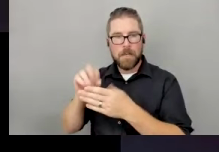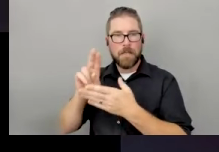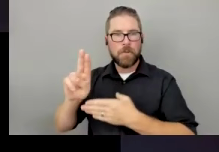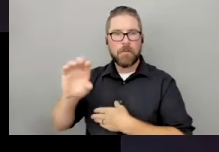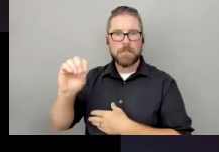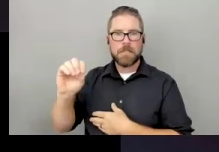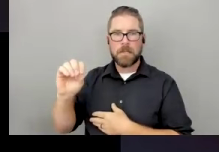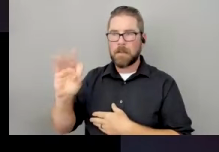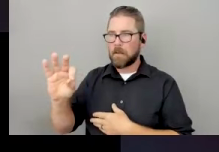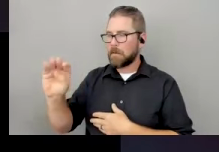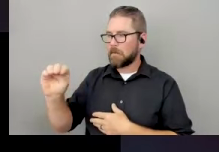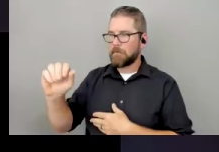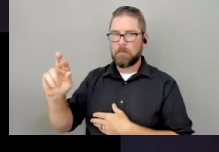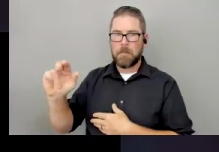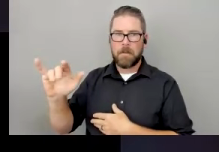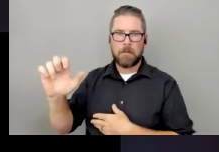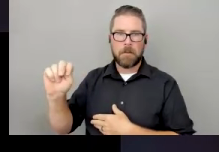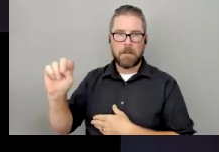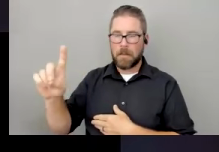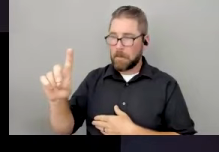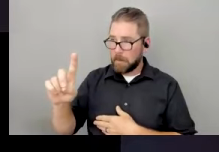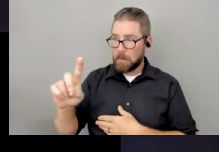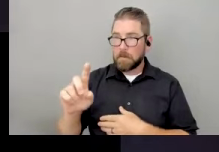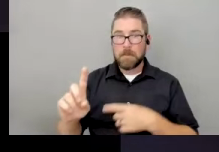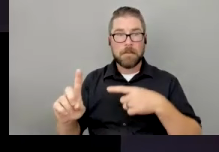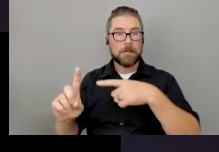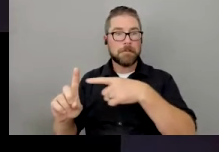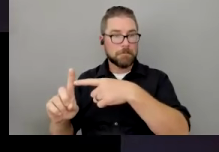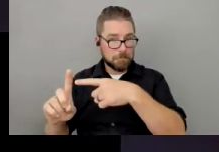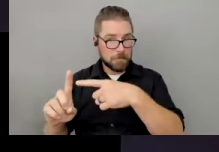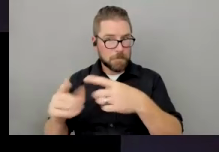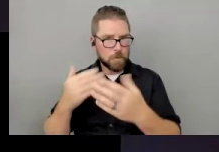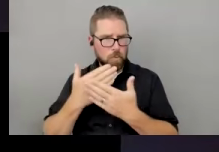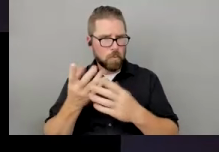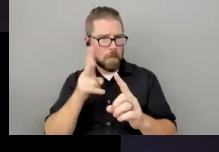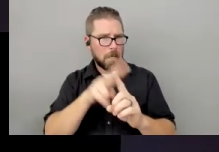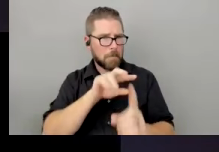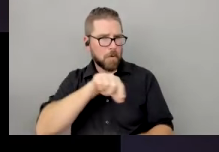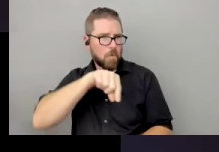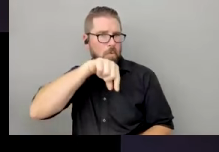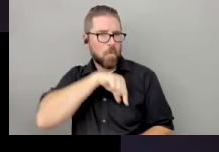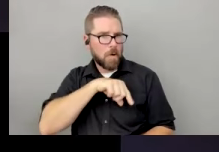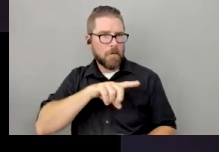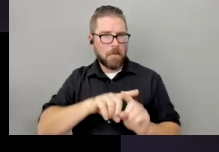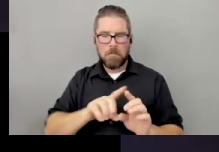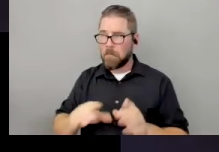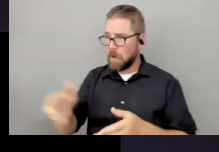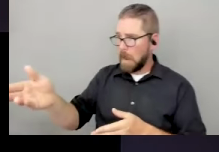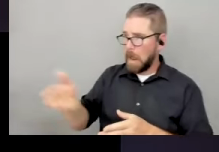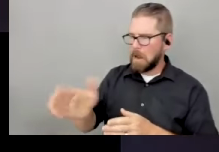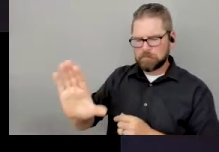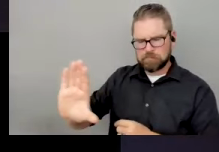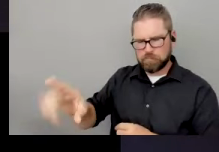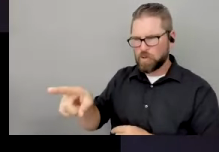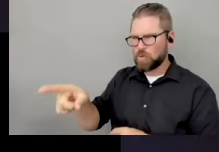she wasn't being hired because she came on too strong for a woman. Motivated by this rejection,